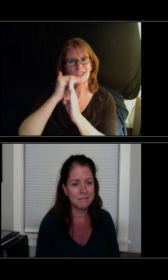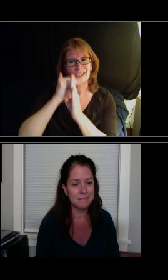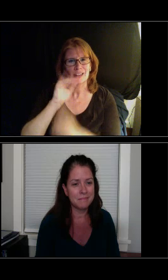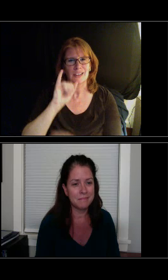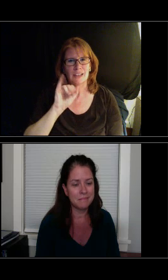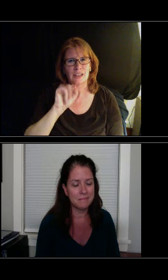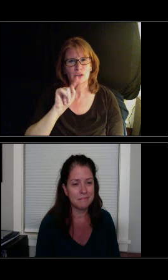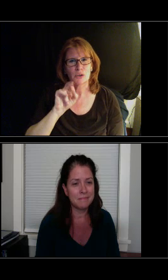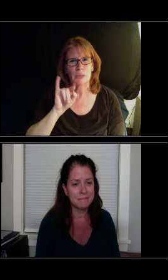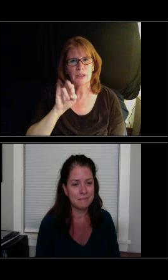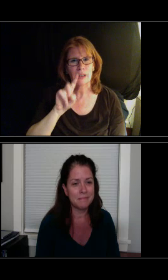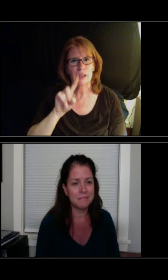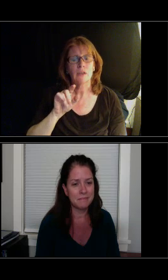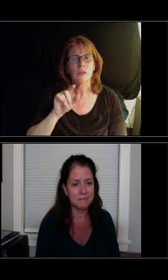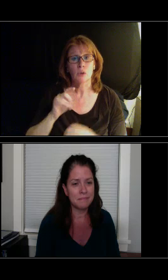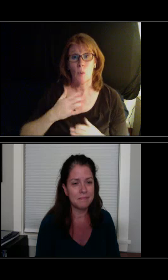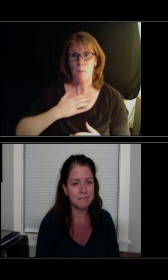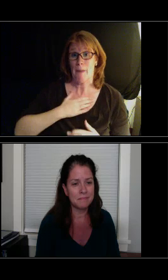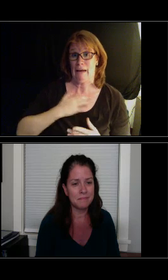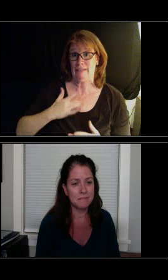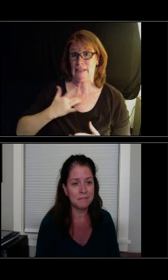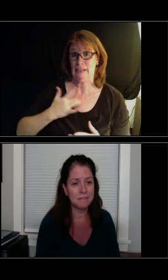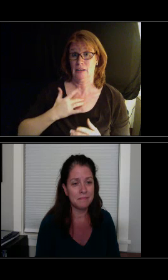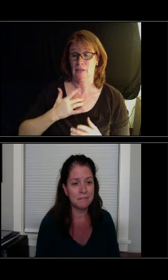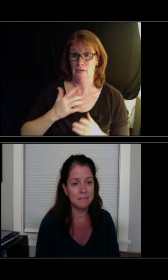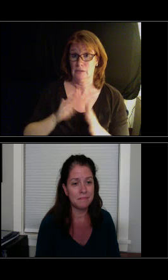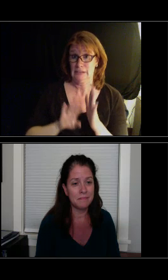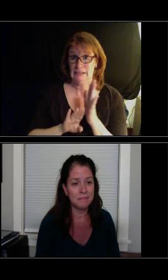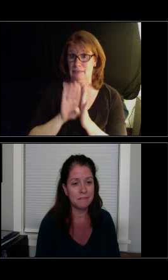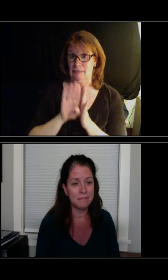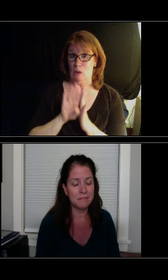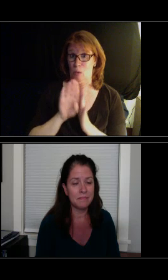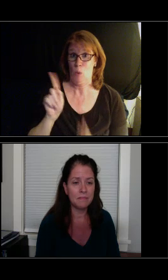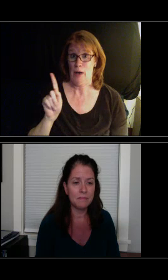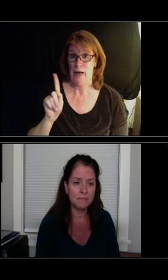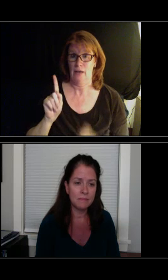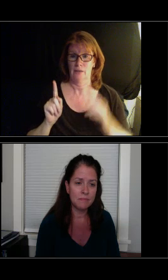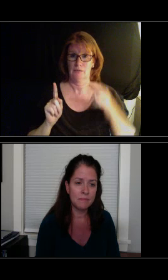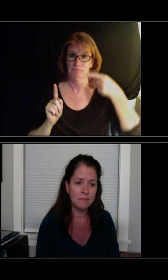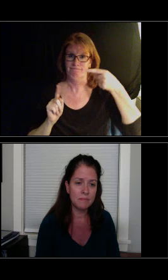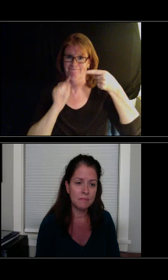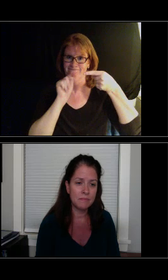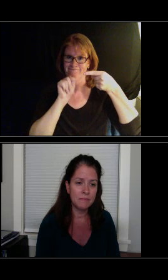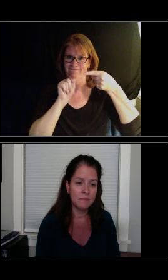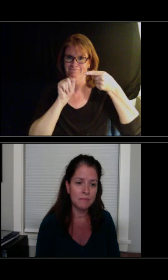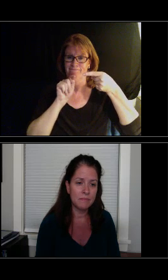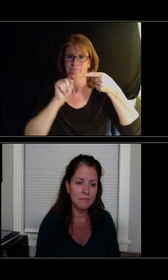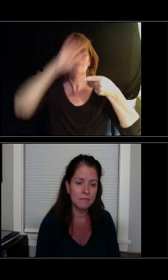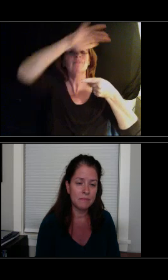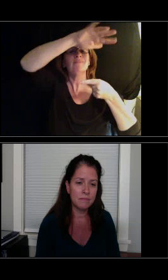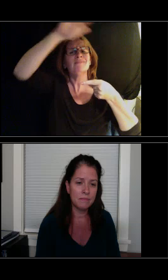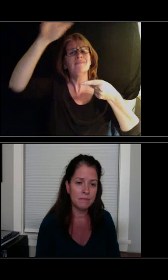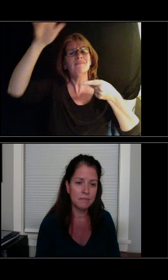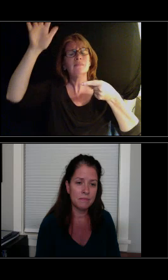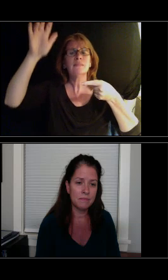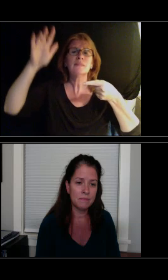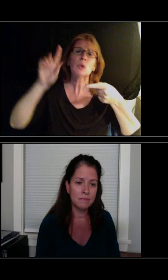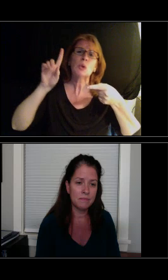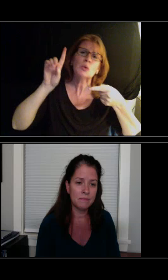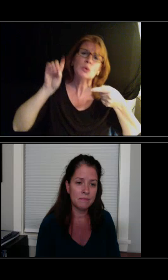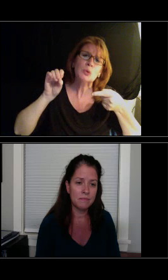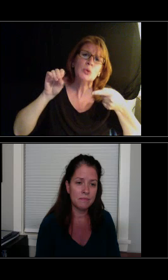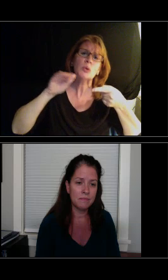And in between those two, we have the intermediate level. So my opinion is that we need to, that is the level